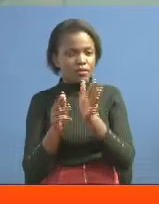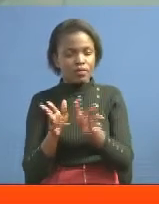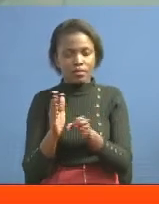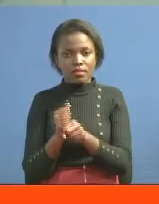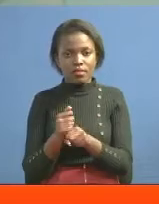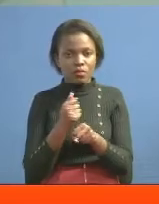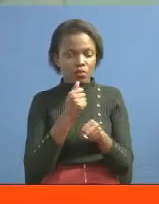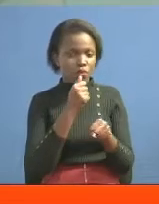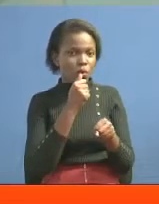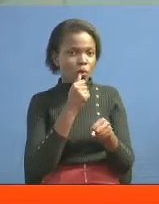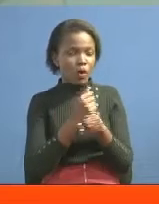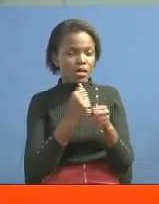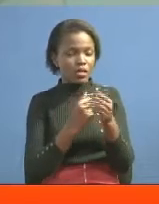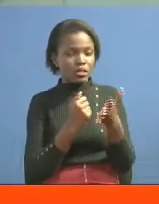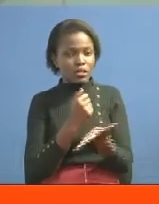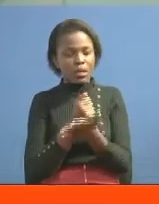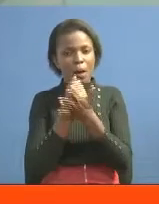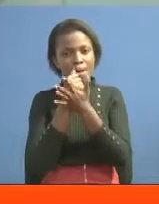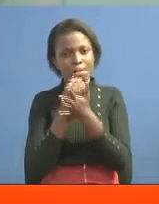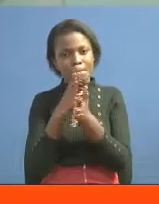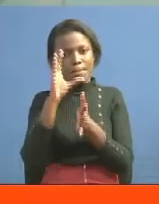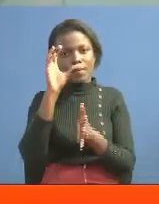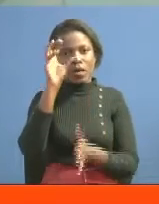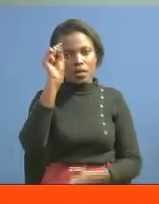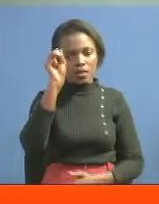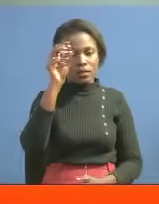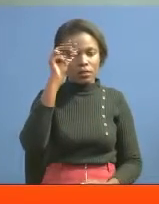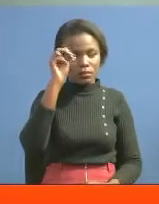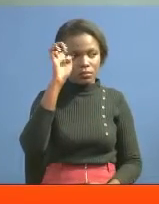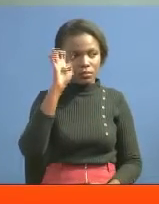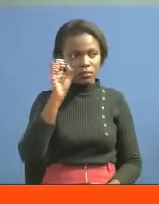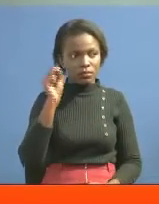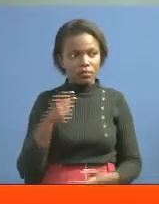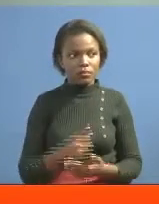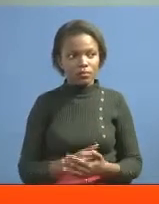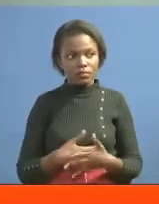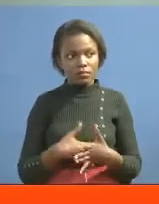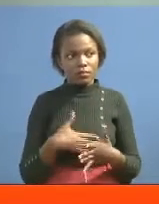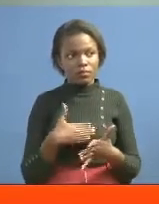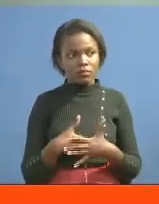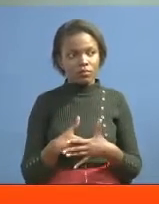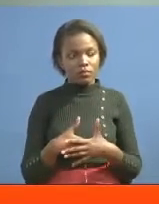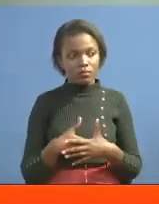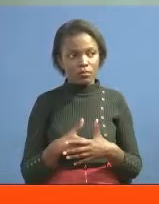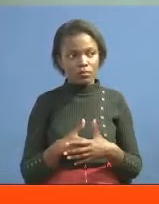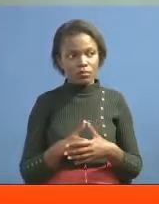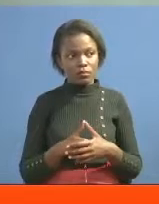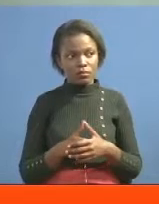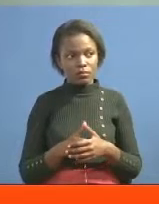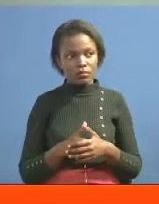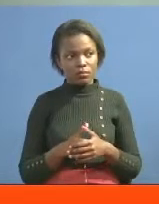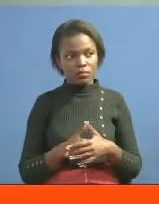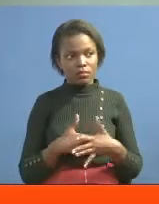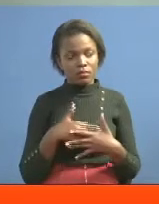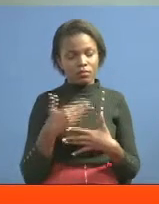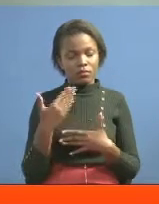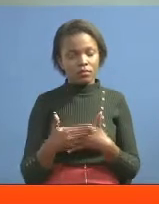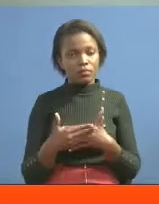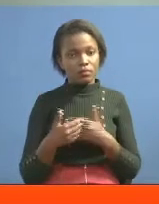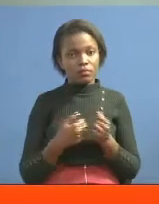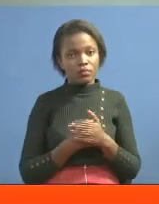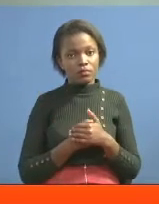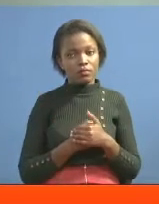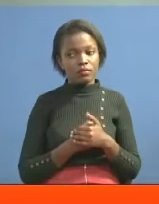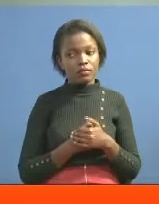cushion the SMEs, especially. Definitely. The next question I want you to answer very shortly, because you had mentioned something about the hotel